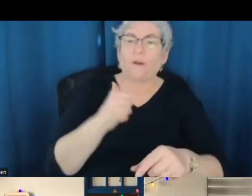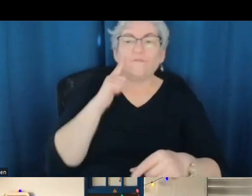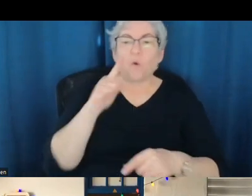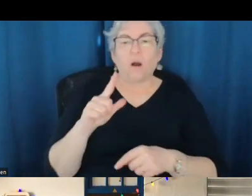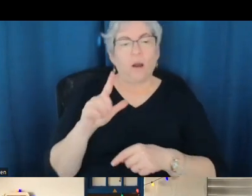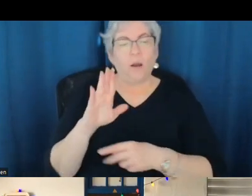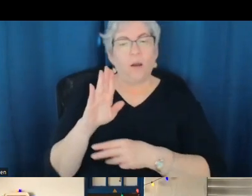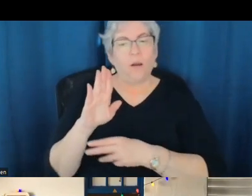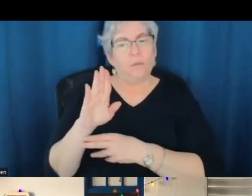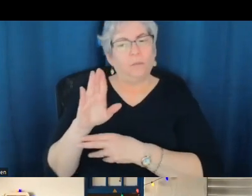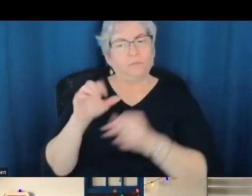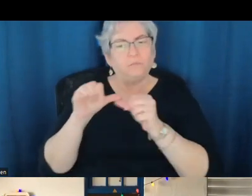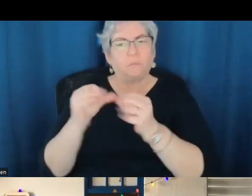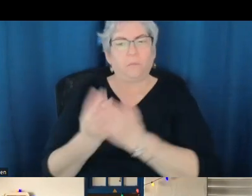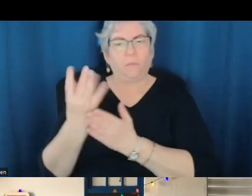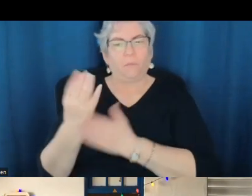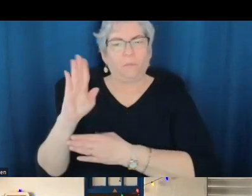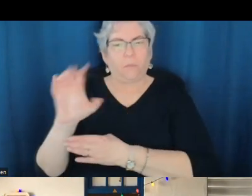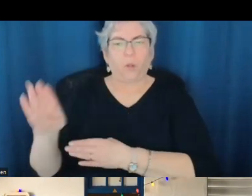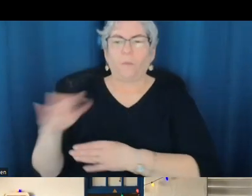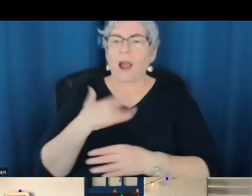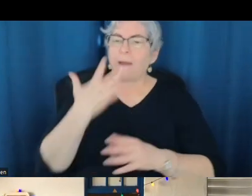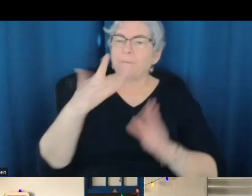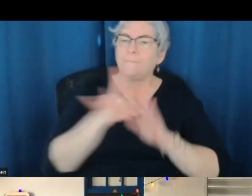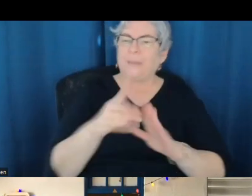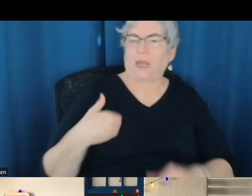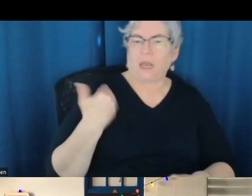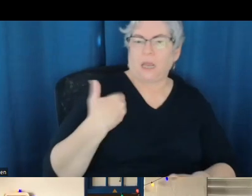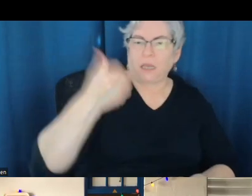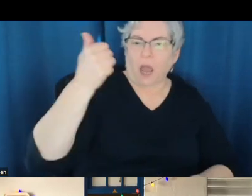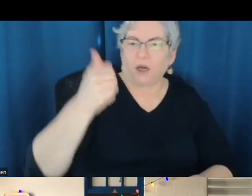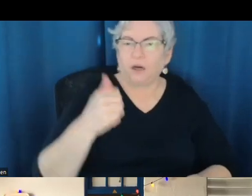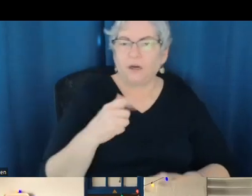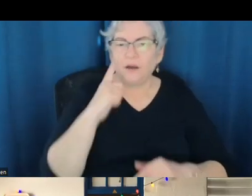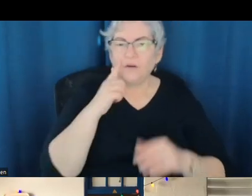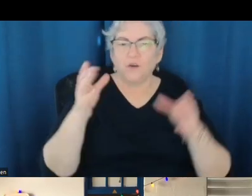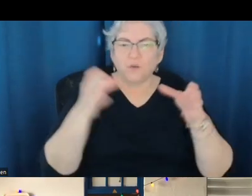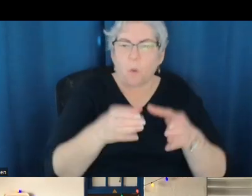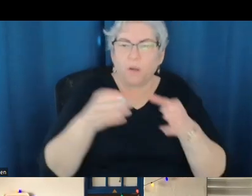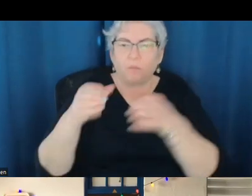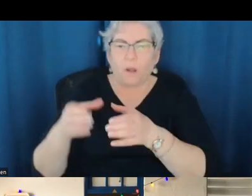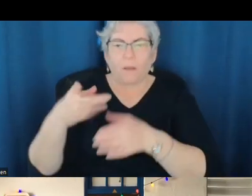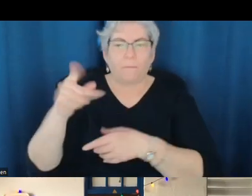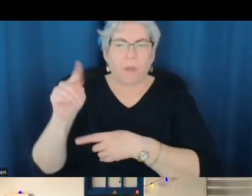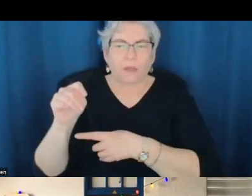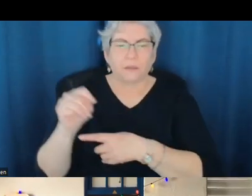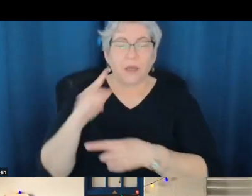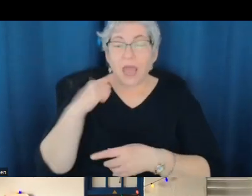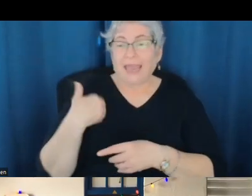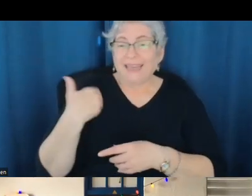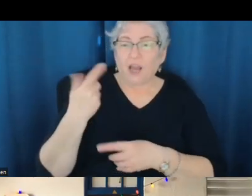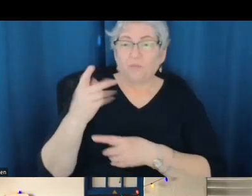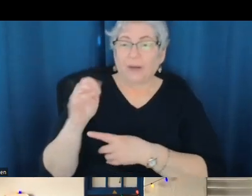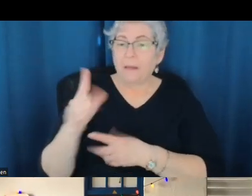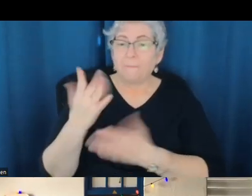young perennial plants in my designs, so sold as either plugs or in small pots. Young perennials may not